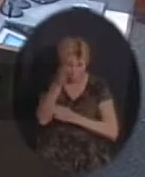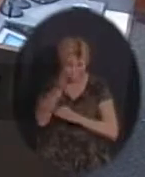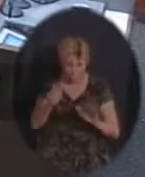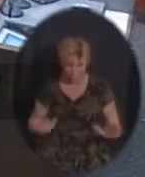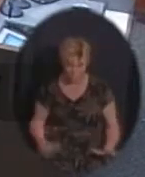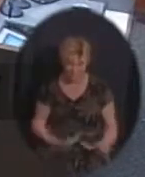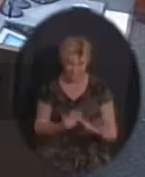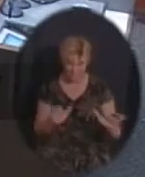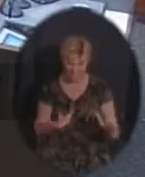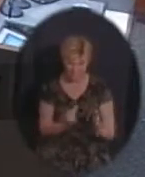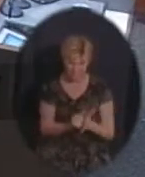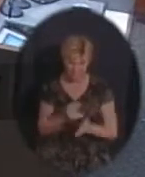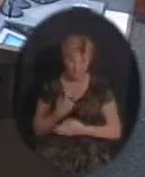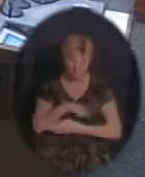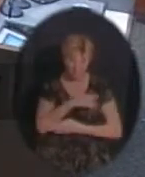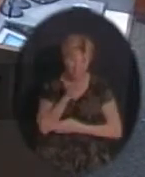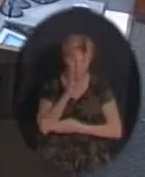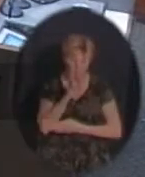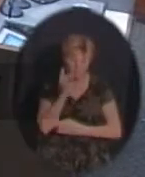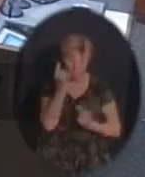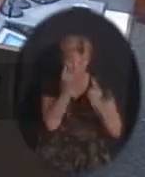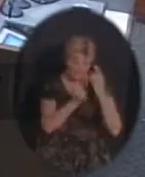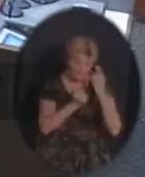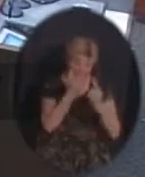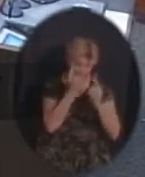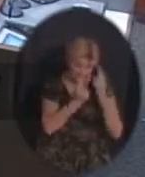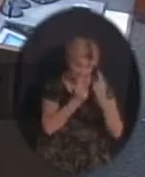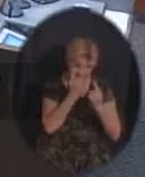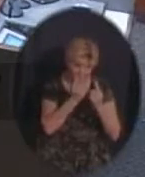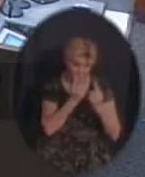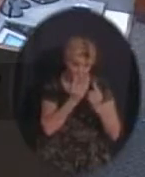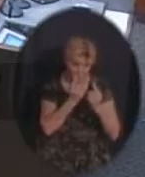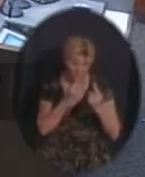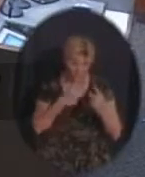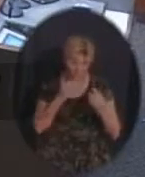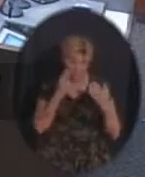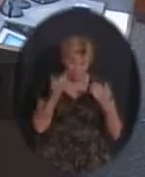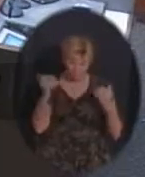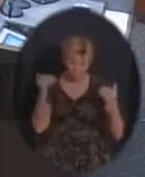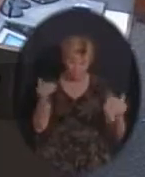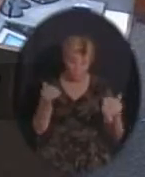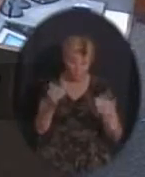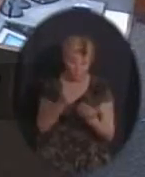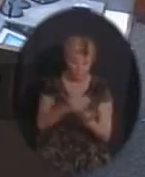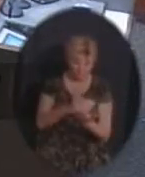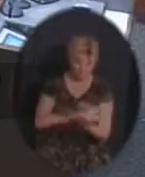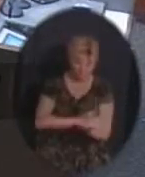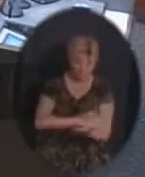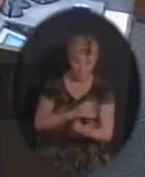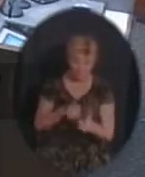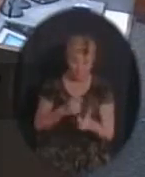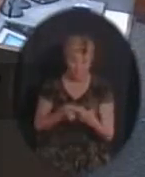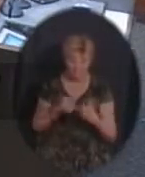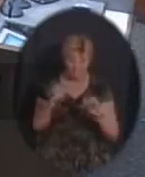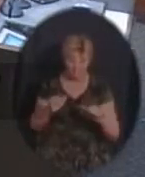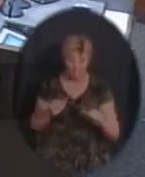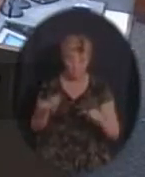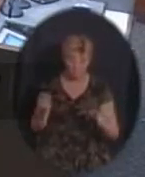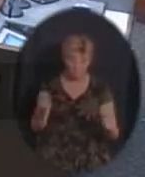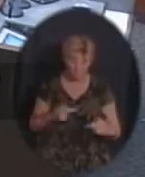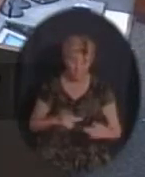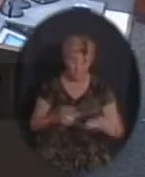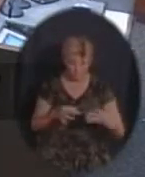considering in the near future, perhaps at the next board meeting or two. I'll just go through the list, and we can come back and you can ask questions about any of these that you